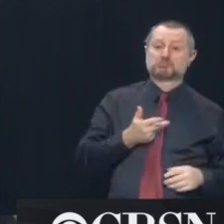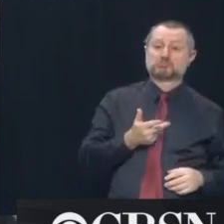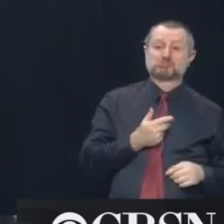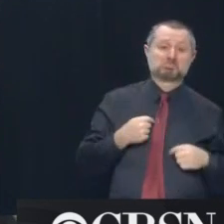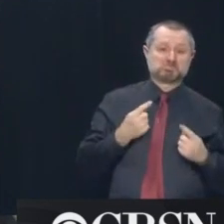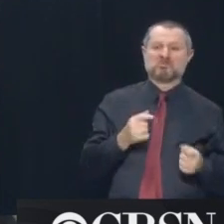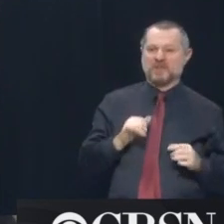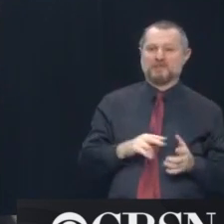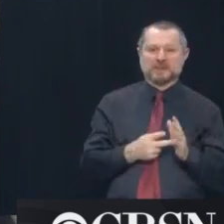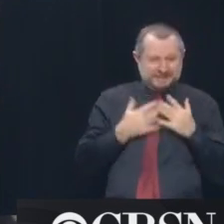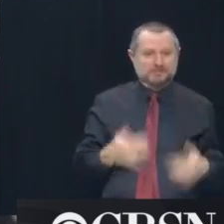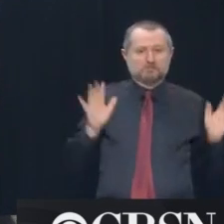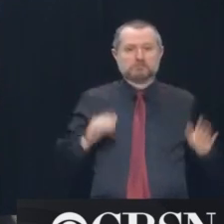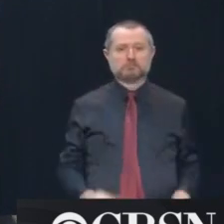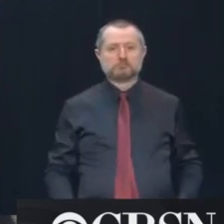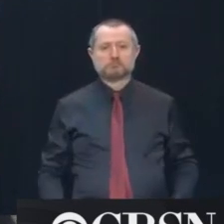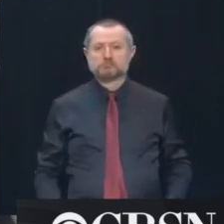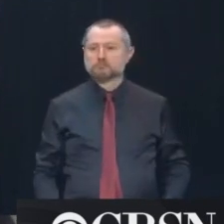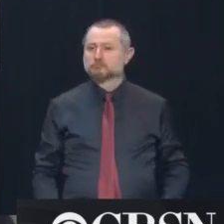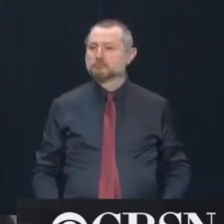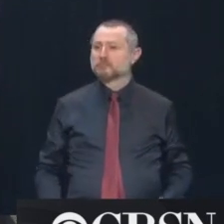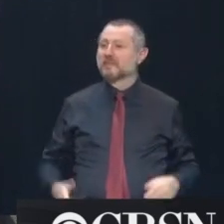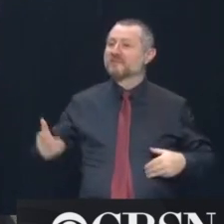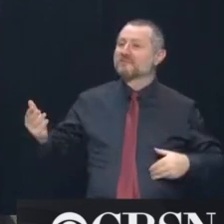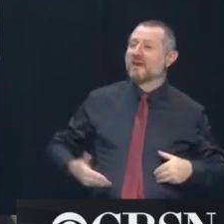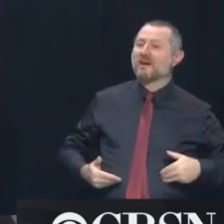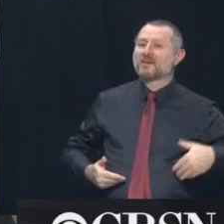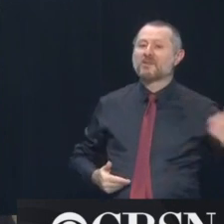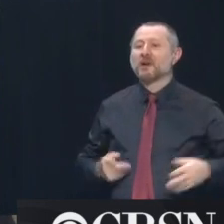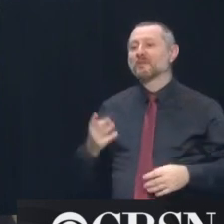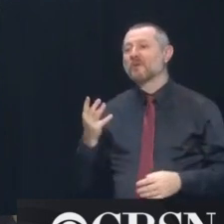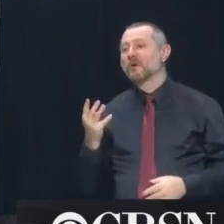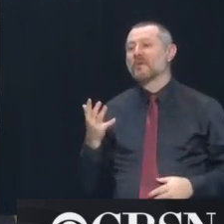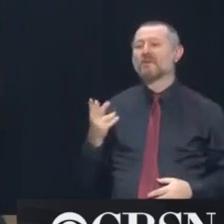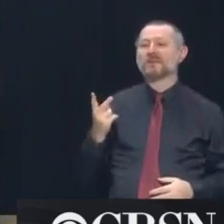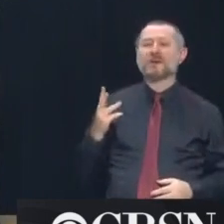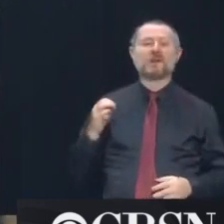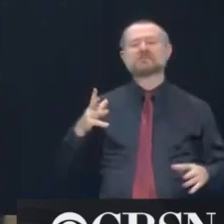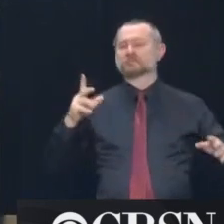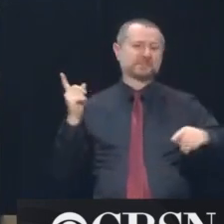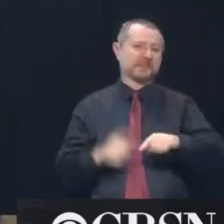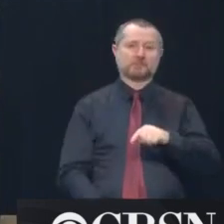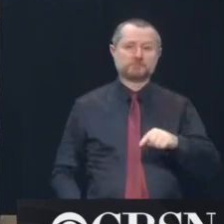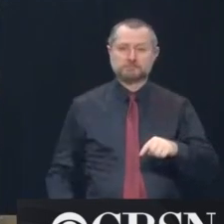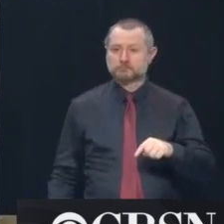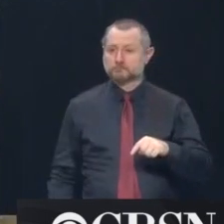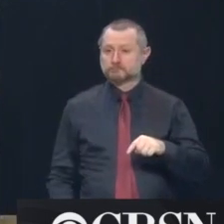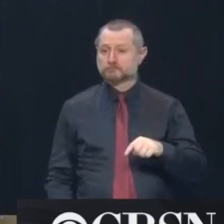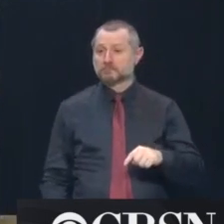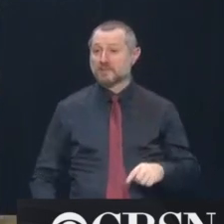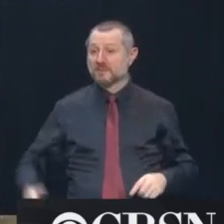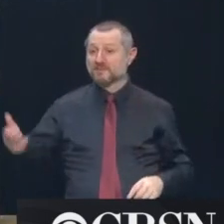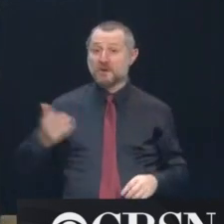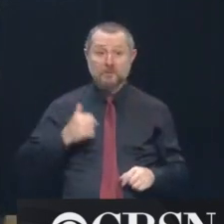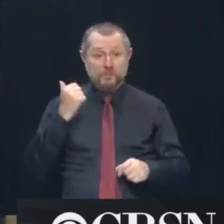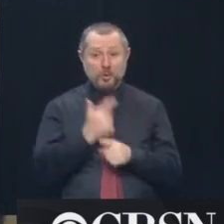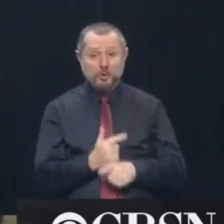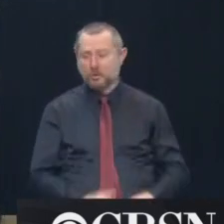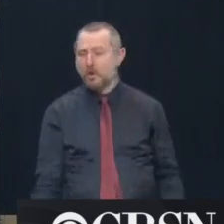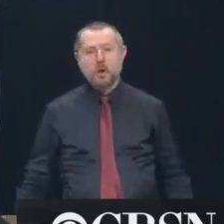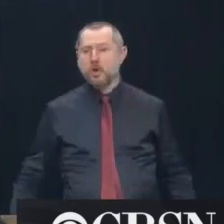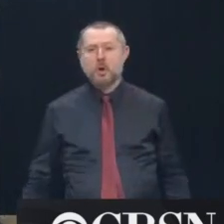it. No one else can be invited over. Not your brother,